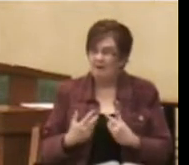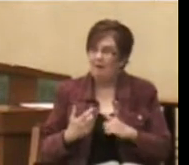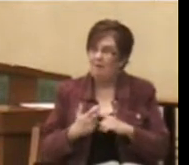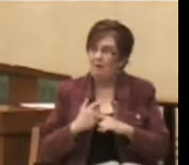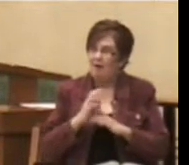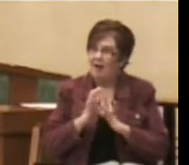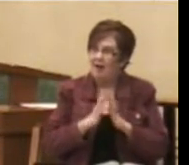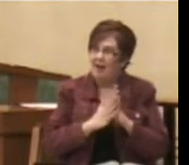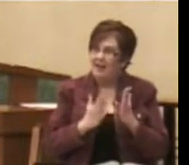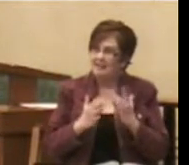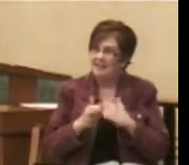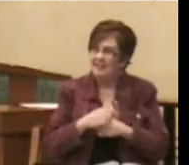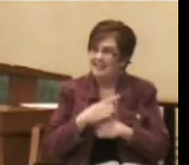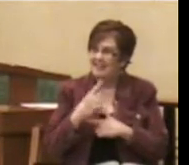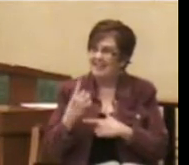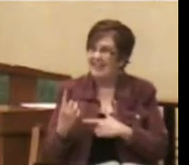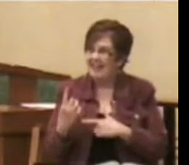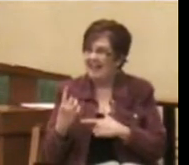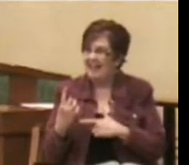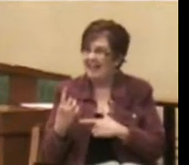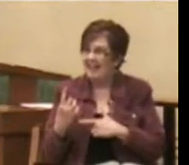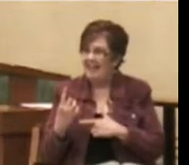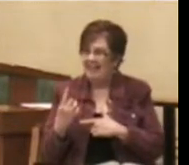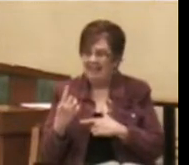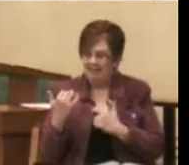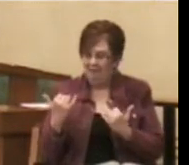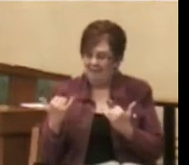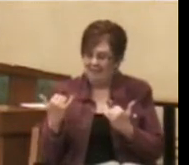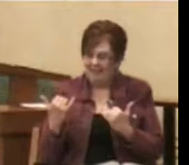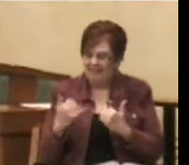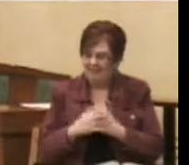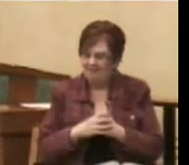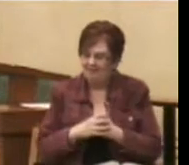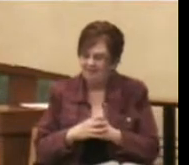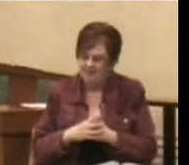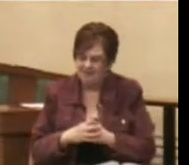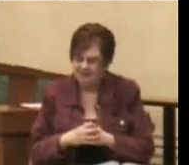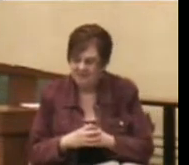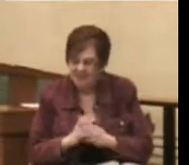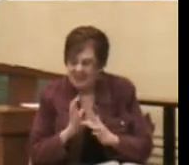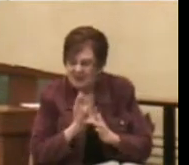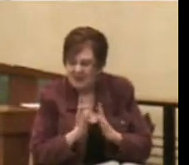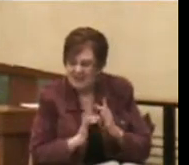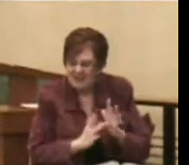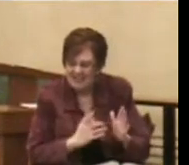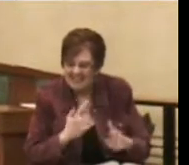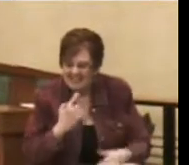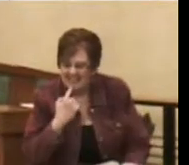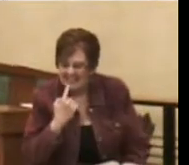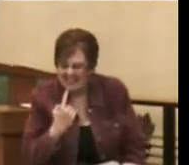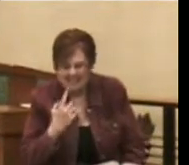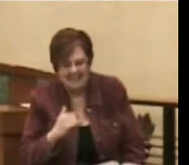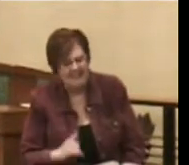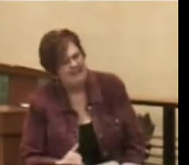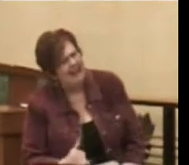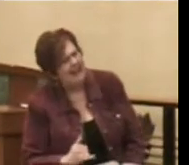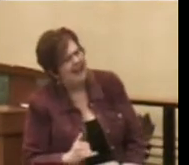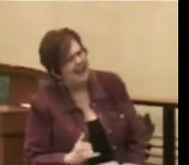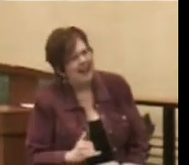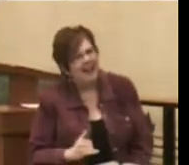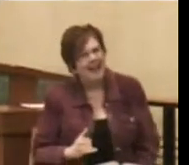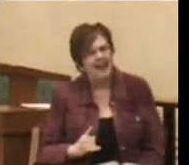gospel verse for our gospel verses for this day. Jesus says that